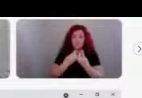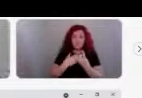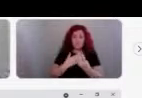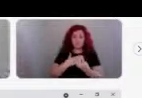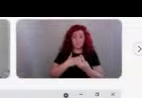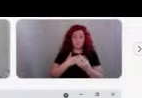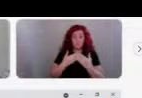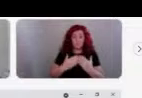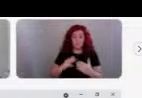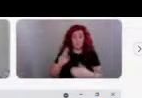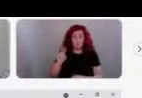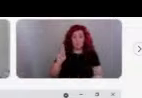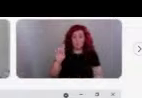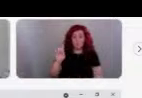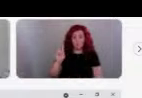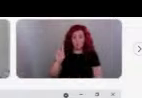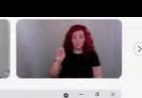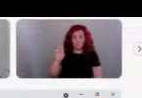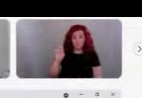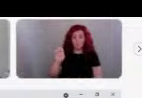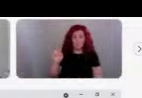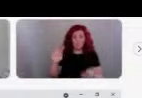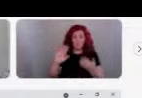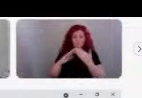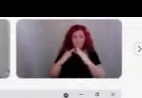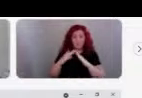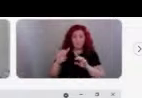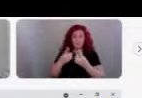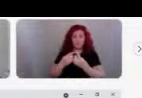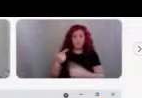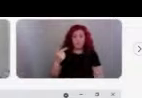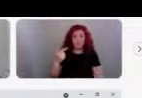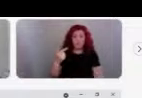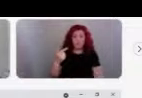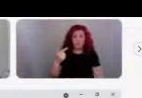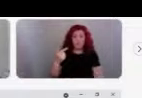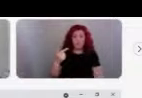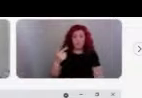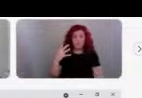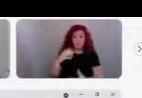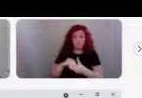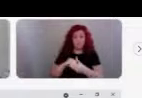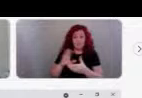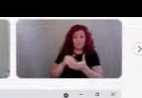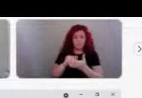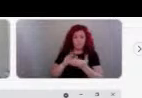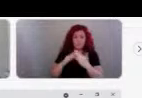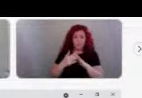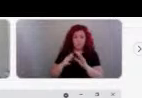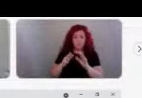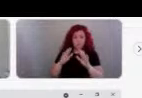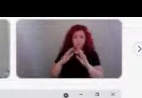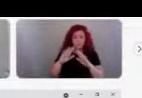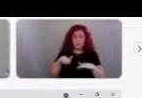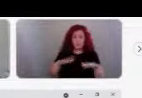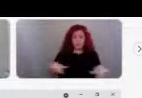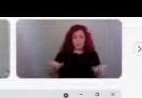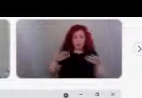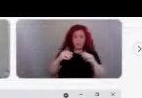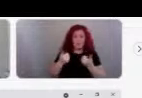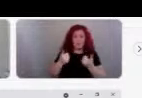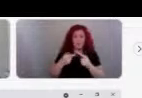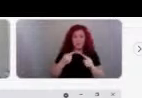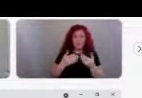neighborhood of broadmoor broadway village would be in district 21 in a slice of midtown neighborhoods that would be separated from the rest of